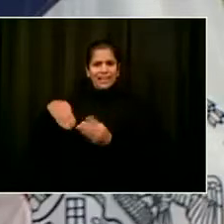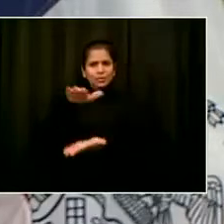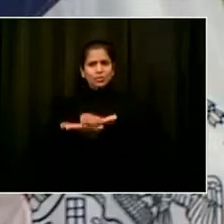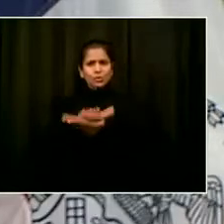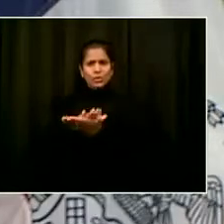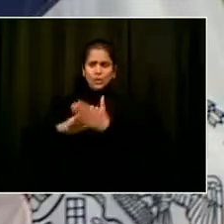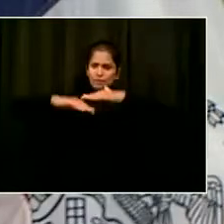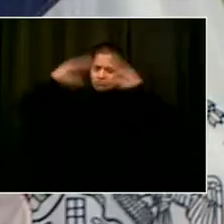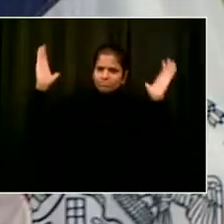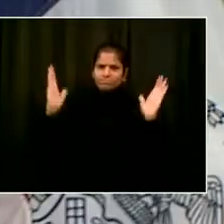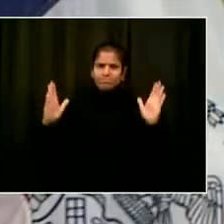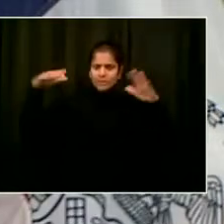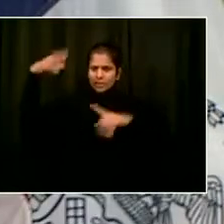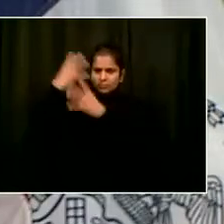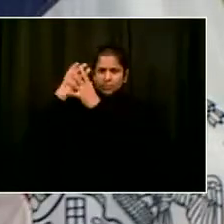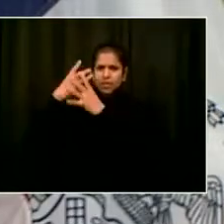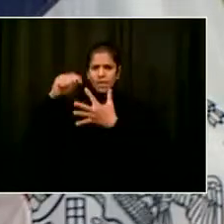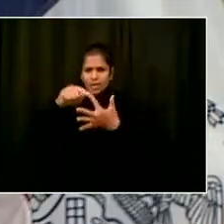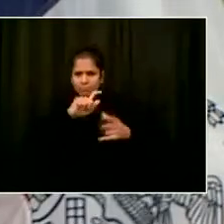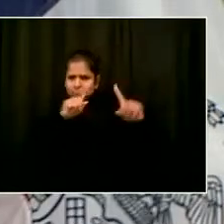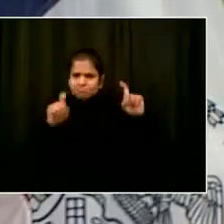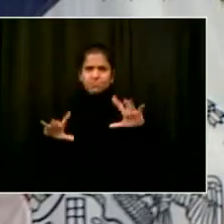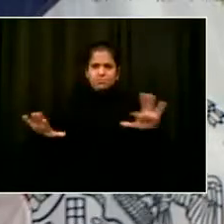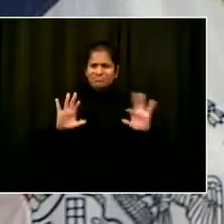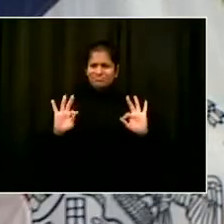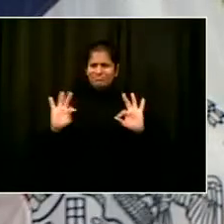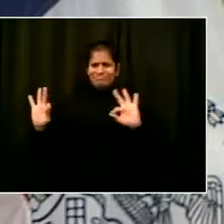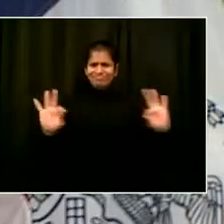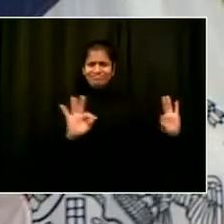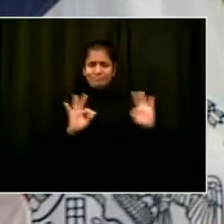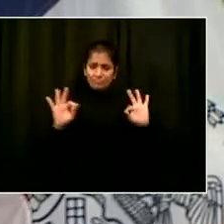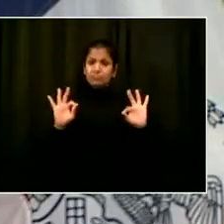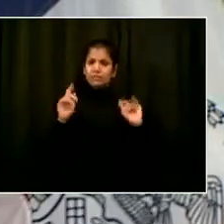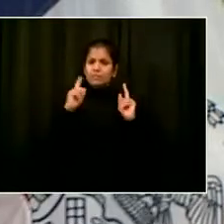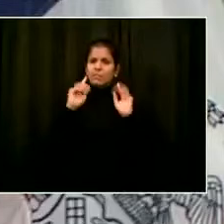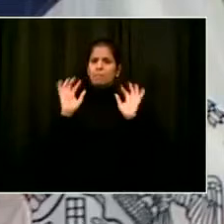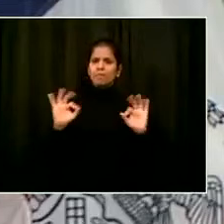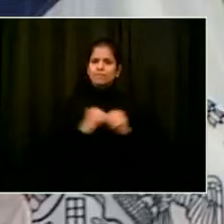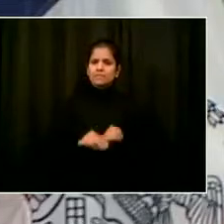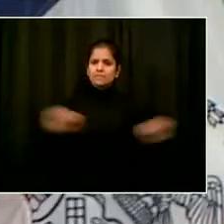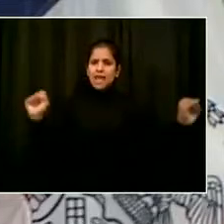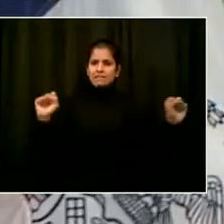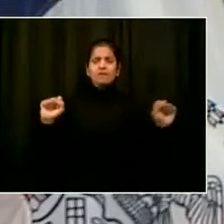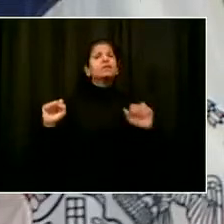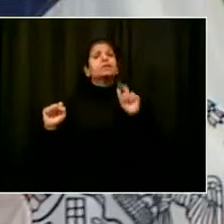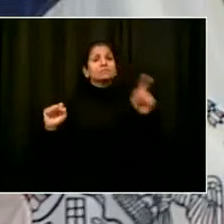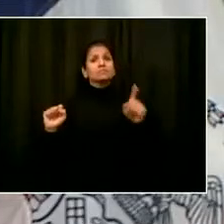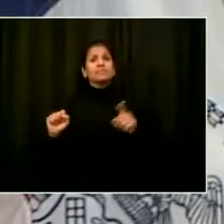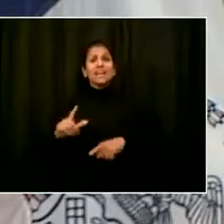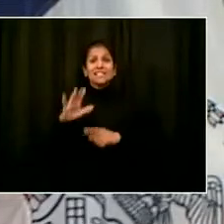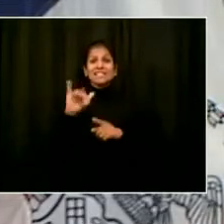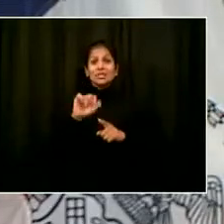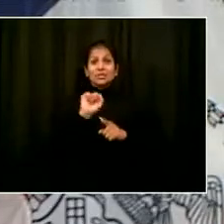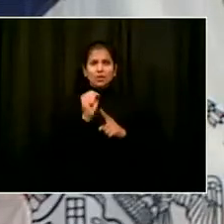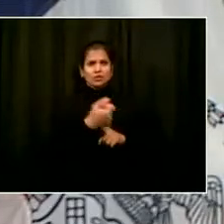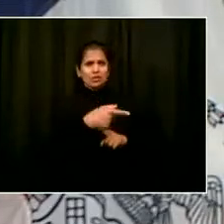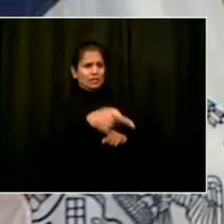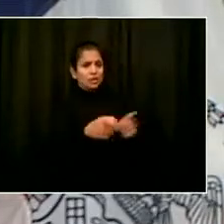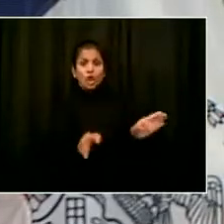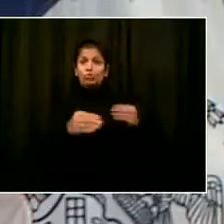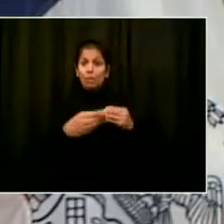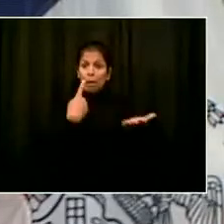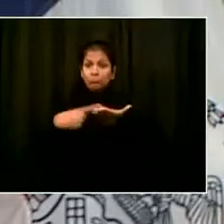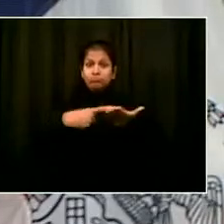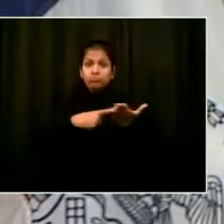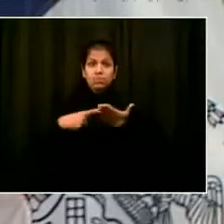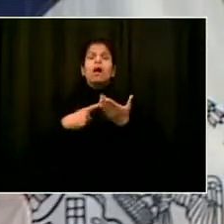team they've done amazing job with the Situation Room we've proven that works our stakeholders all agree that that's been a huge success